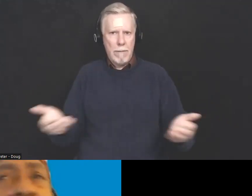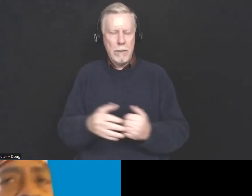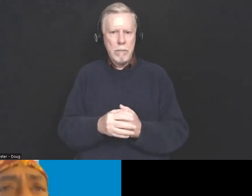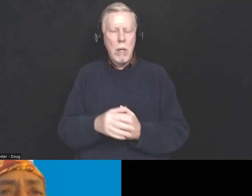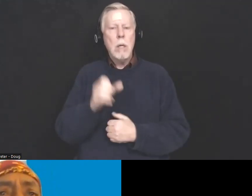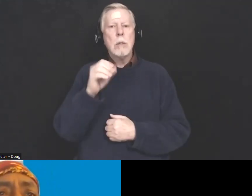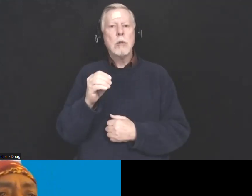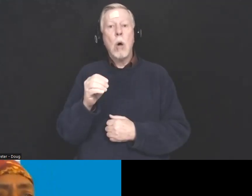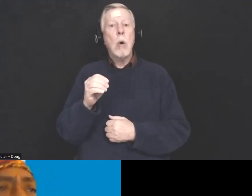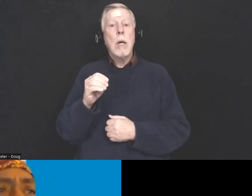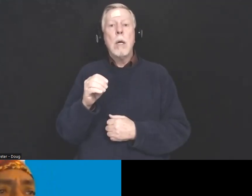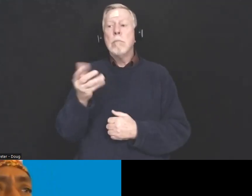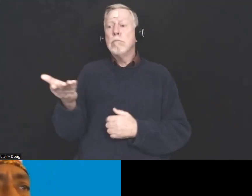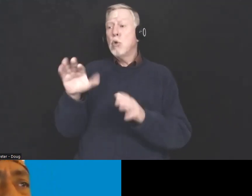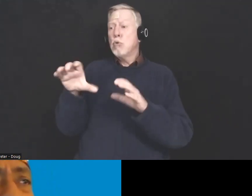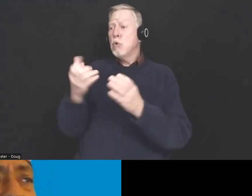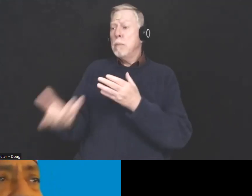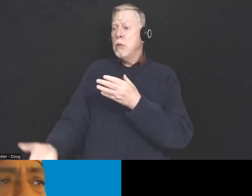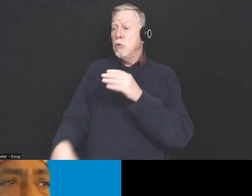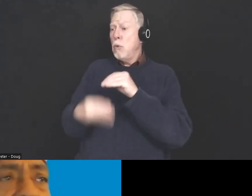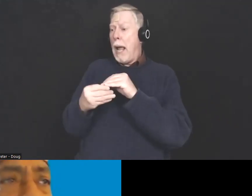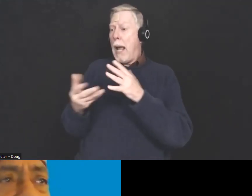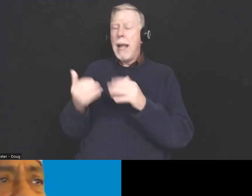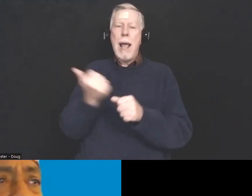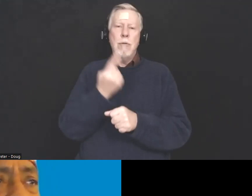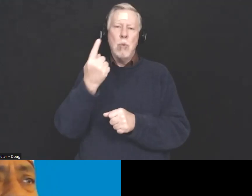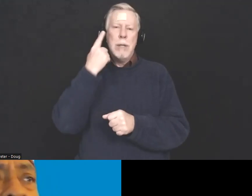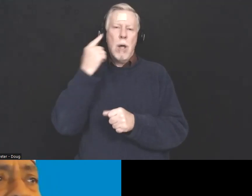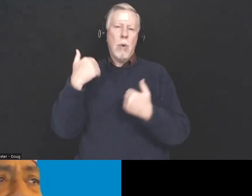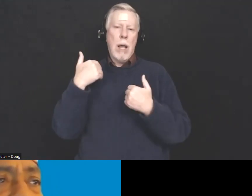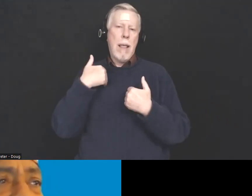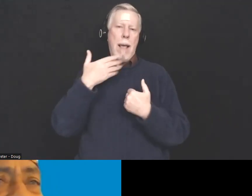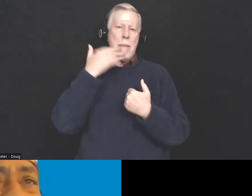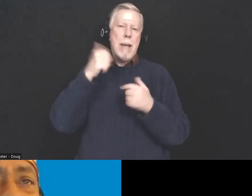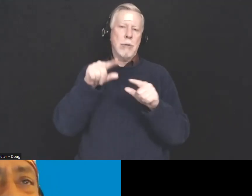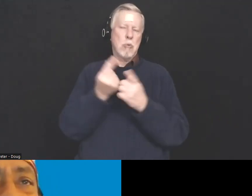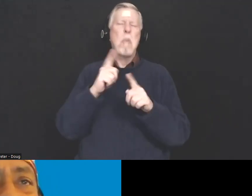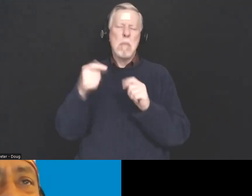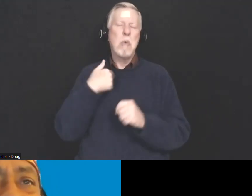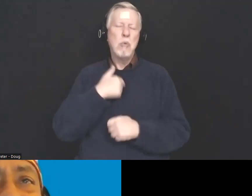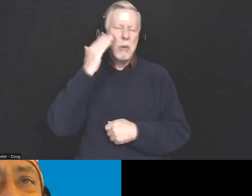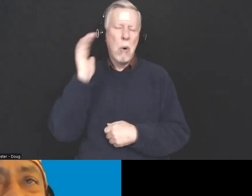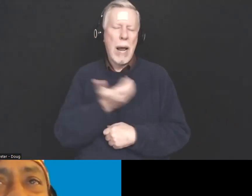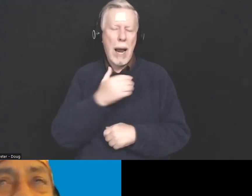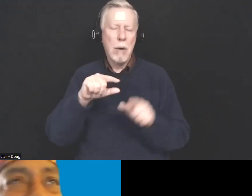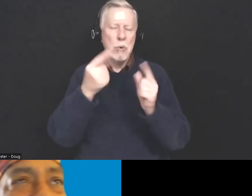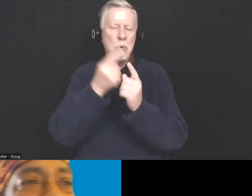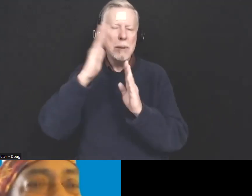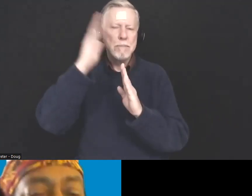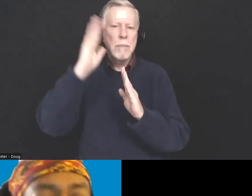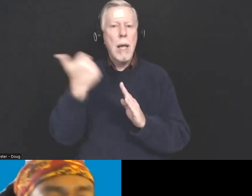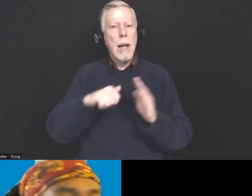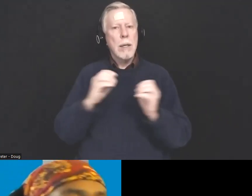group, add anything else, because everybody else thought they had the best group and we know that we did. So add anything else that we need to bring